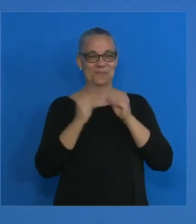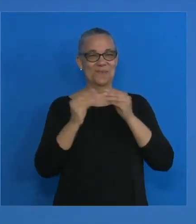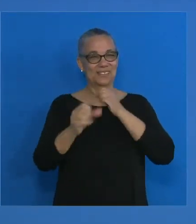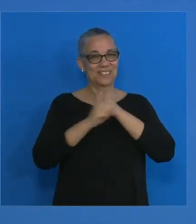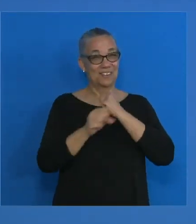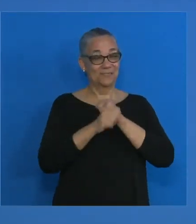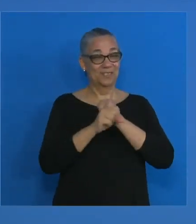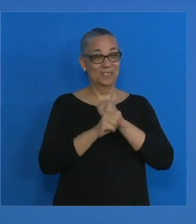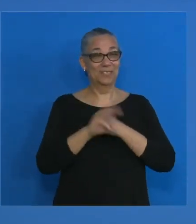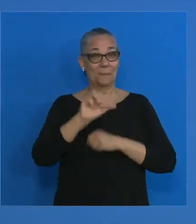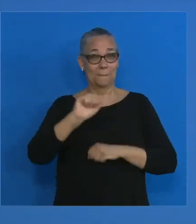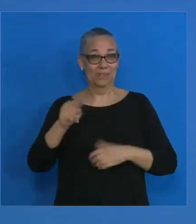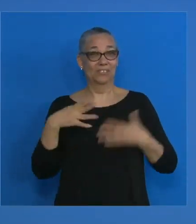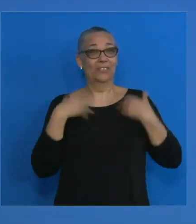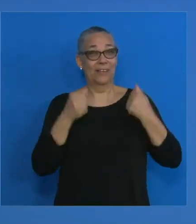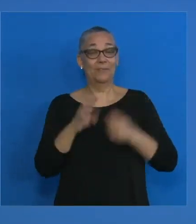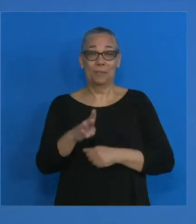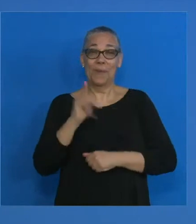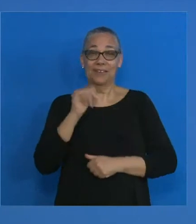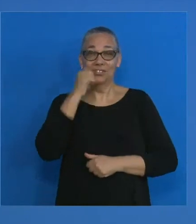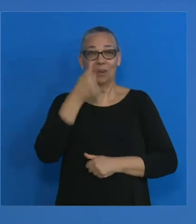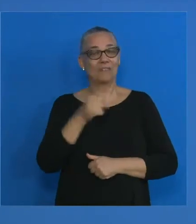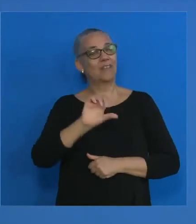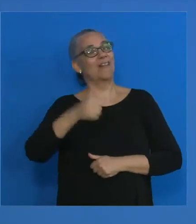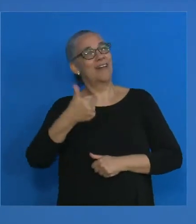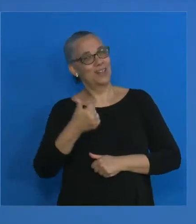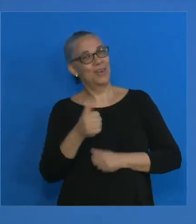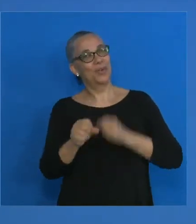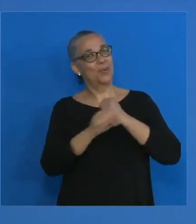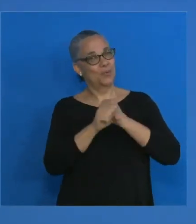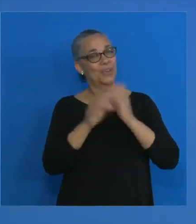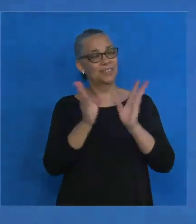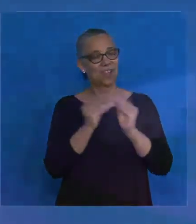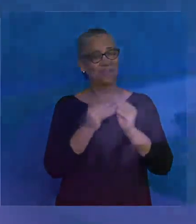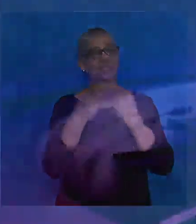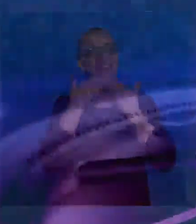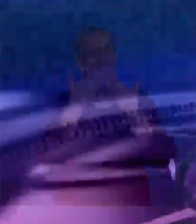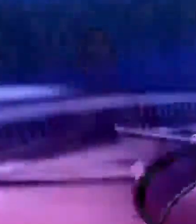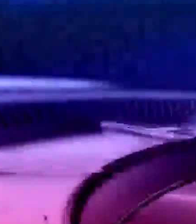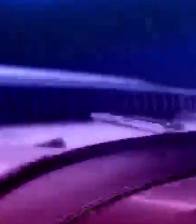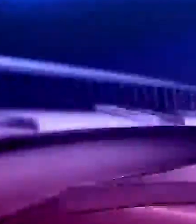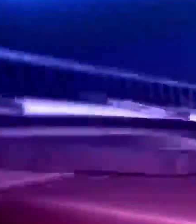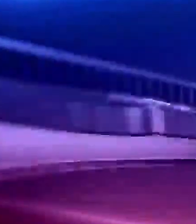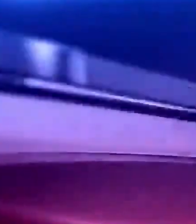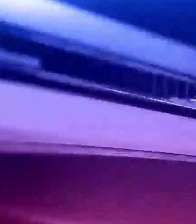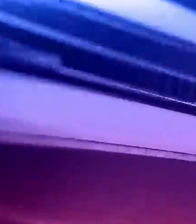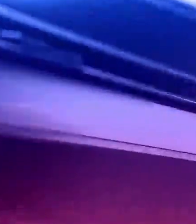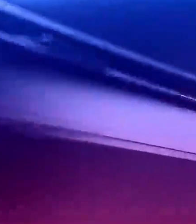back tomorrow with another press conference. Thank you.